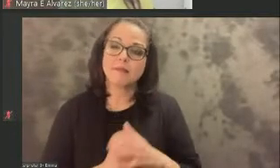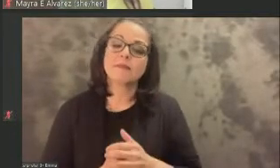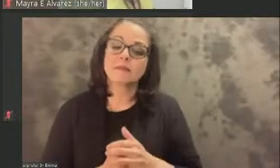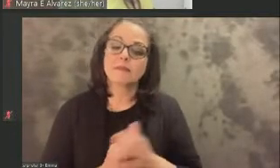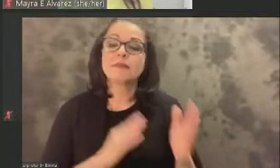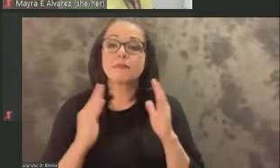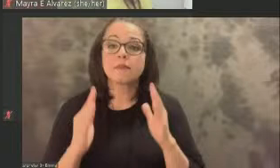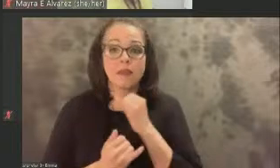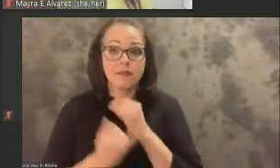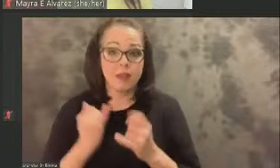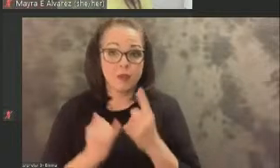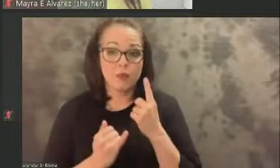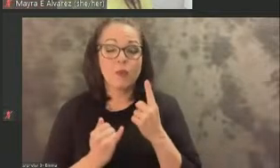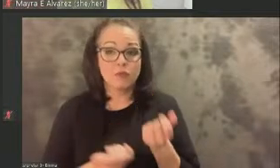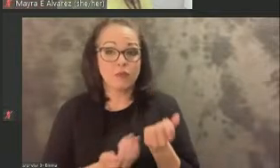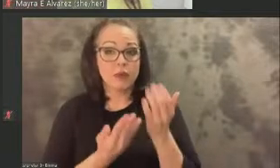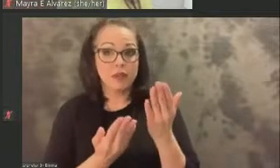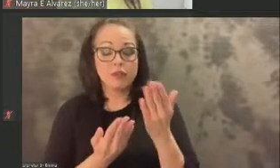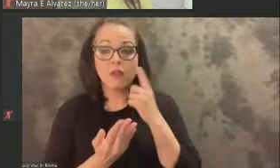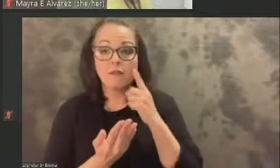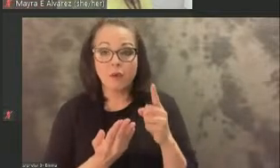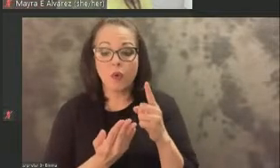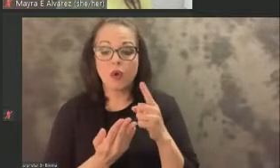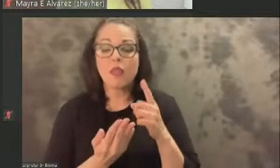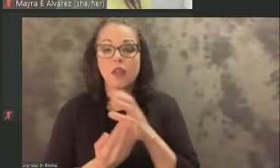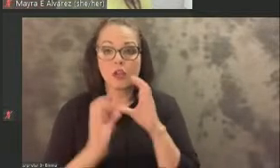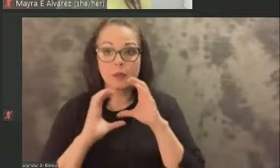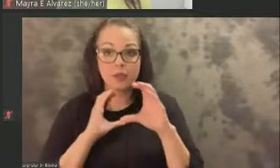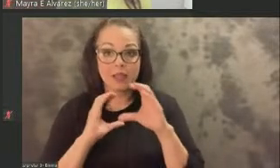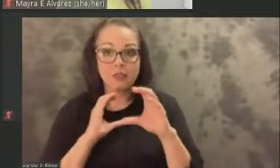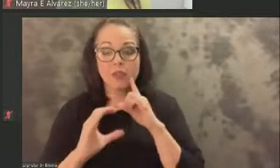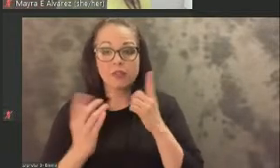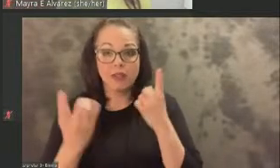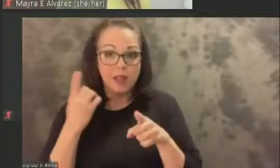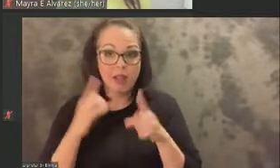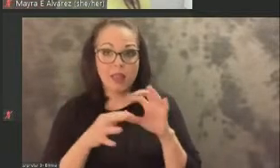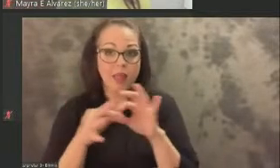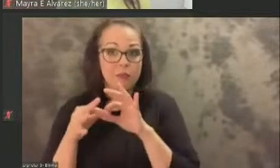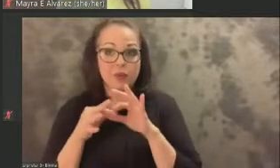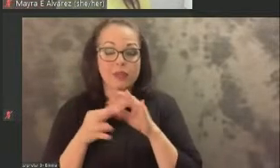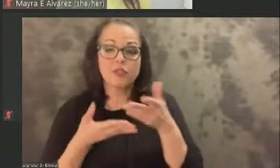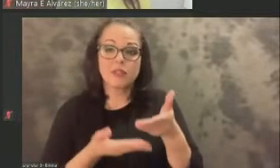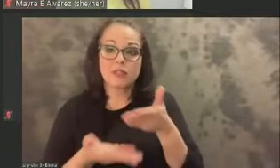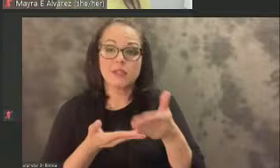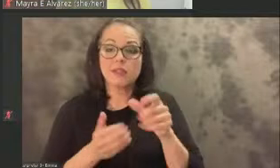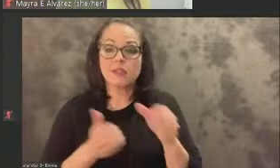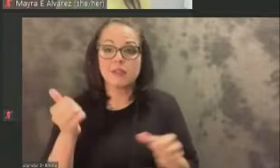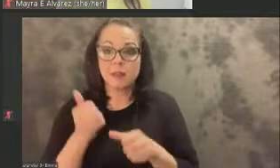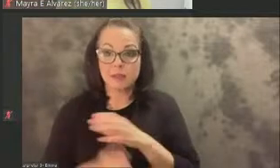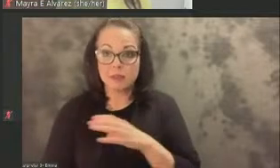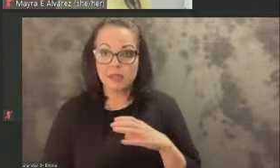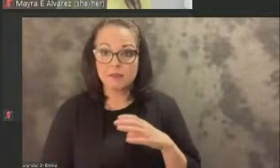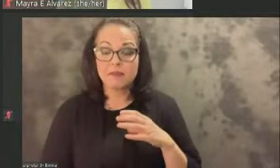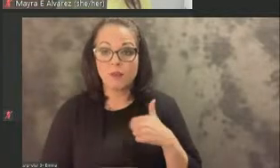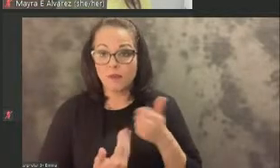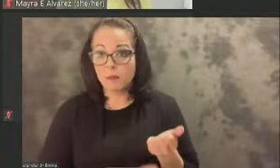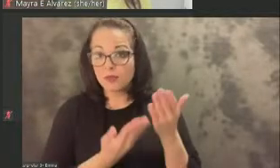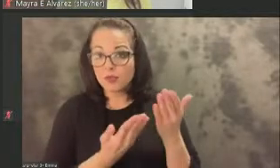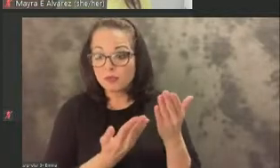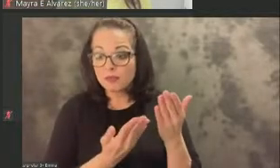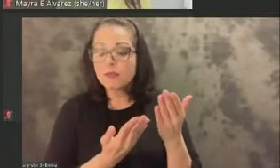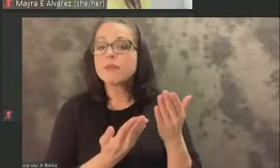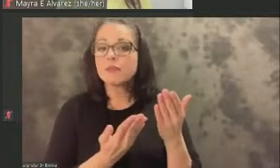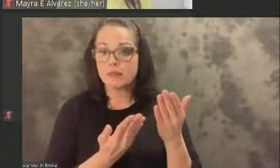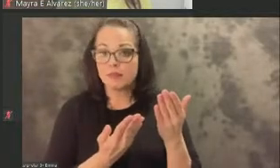Our final set of recommendations was brought forth by the Communications and Collaboration Subcommittee. May I have a motion, please? So